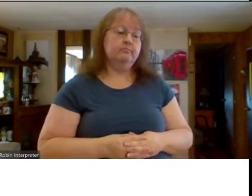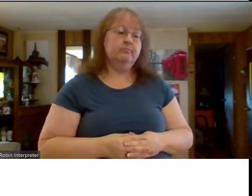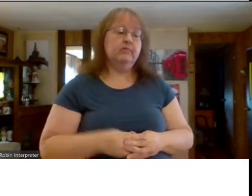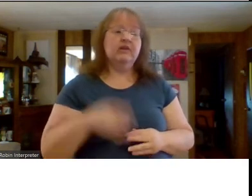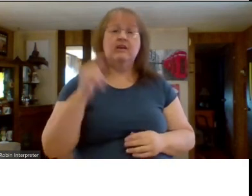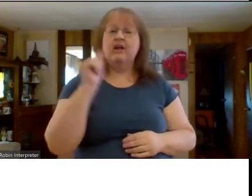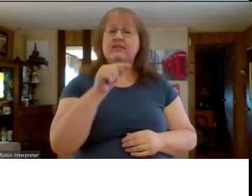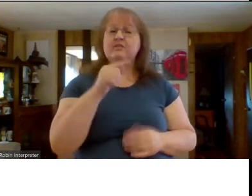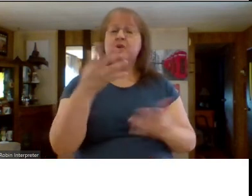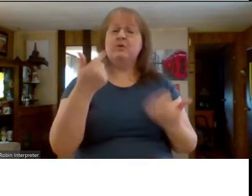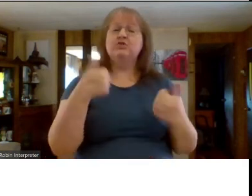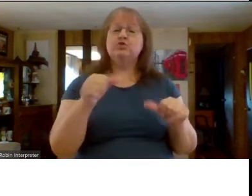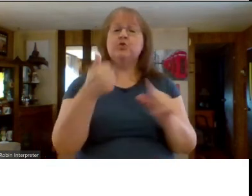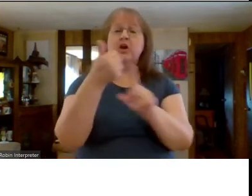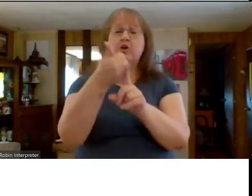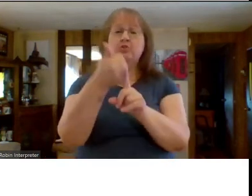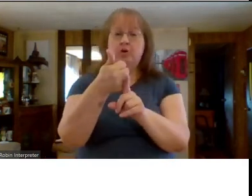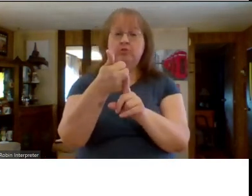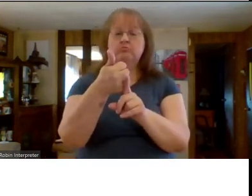Okay,